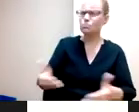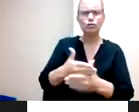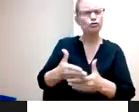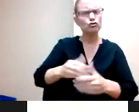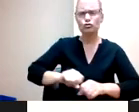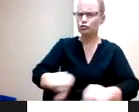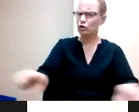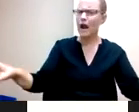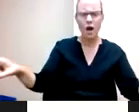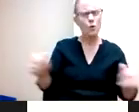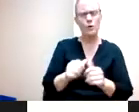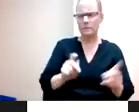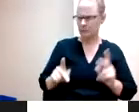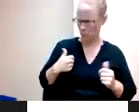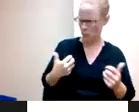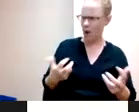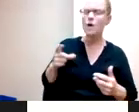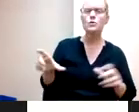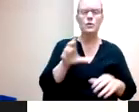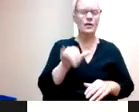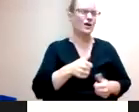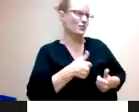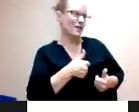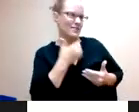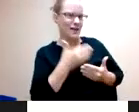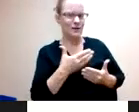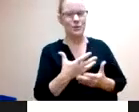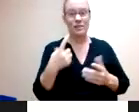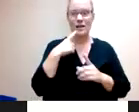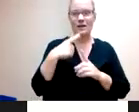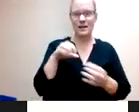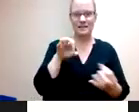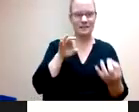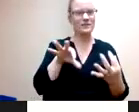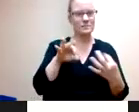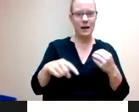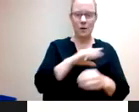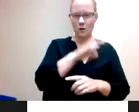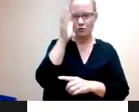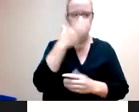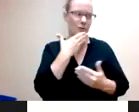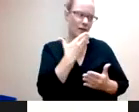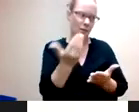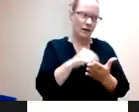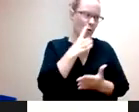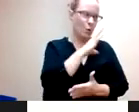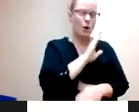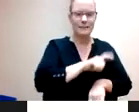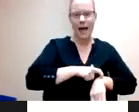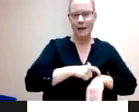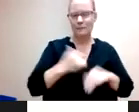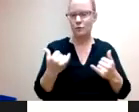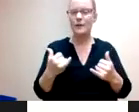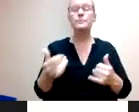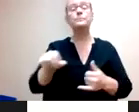I welcome that. Great. We're getting lots of positive feedback as well. So thank you again for your time today, Dr. Krenzer.